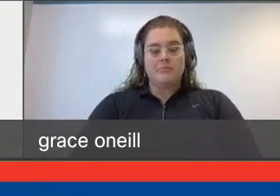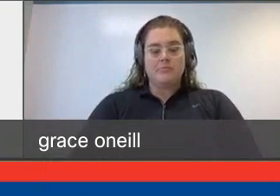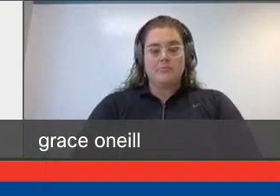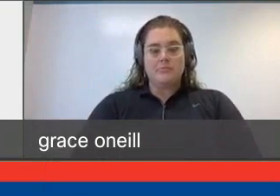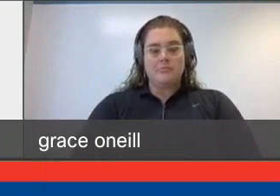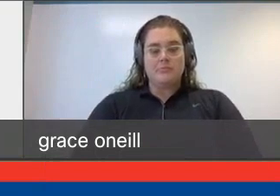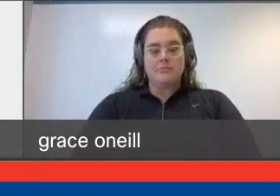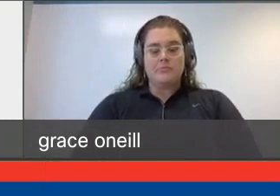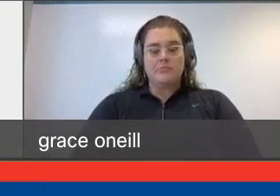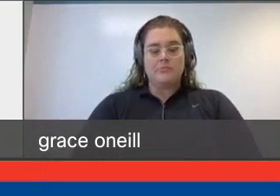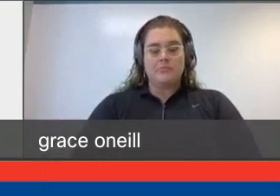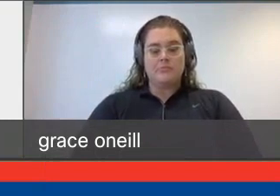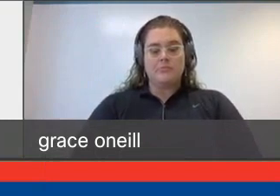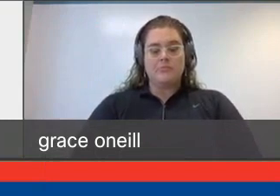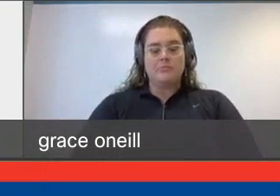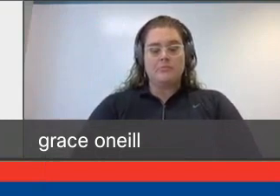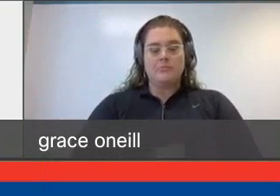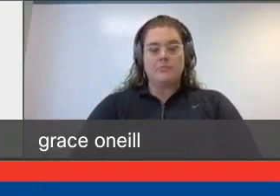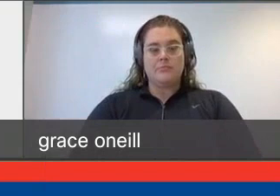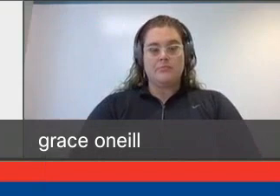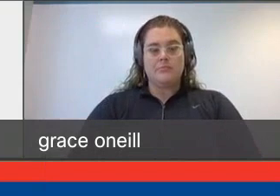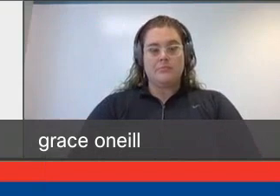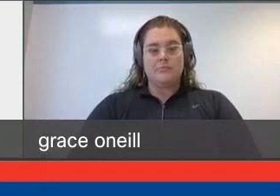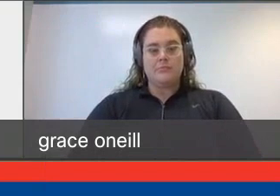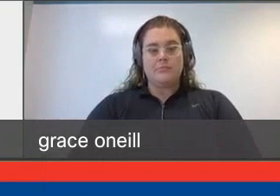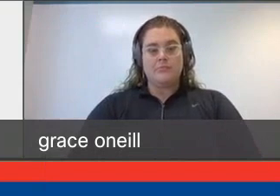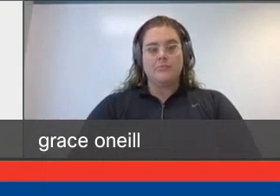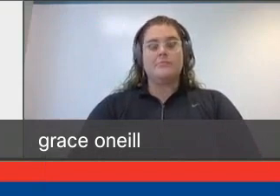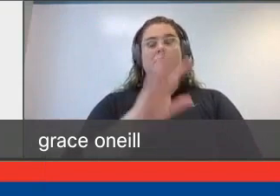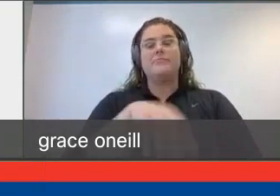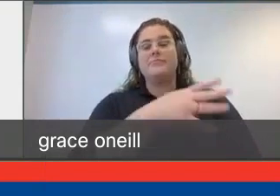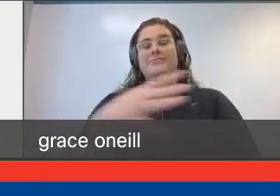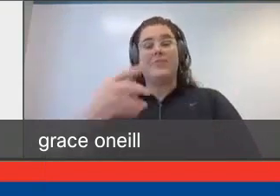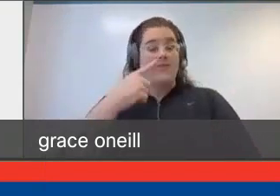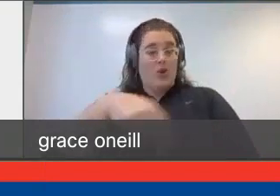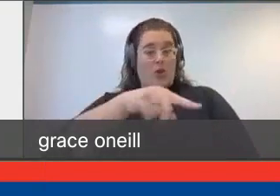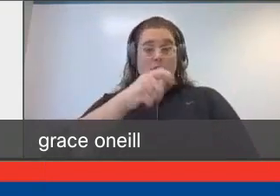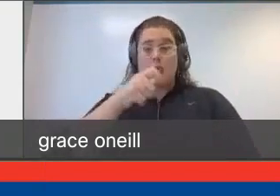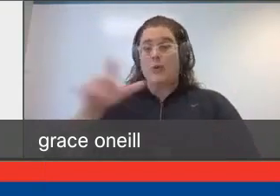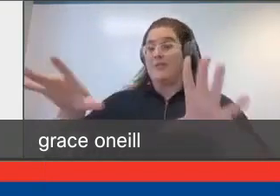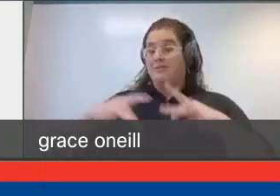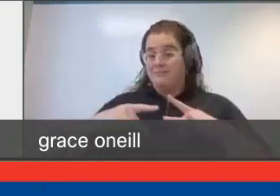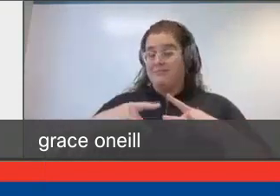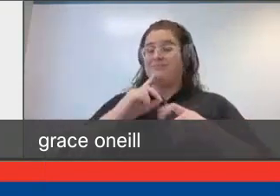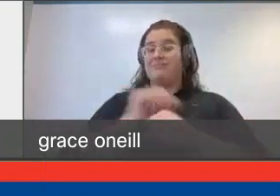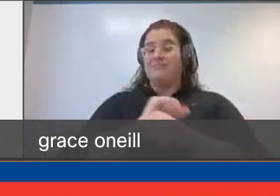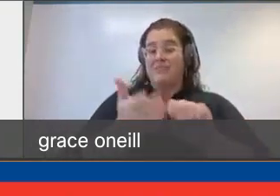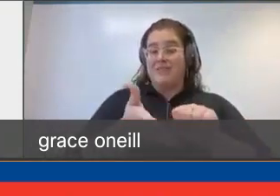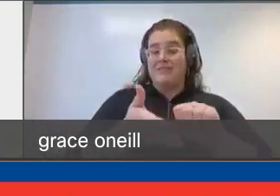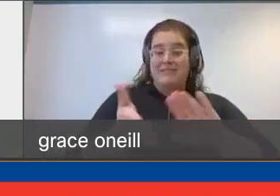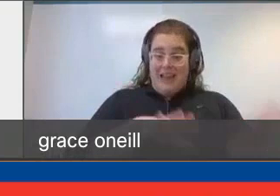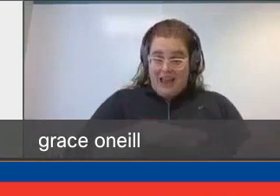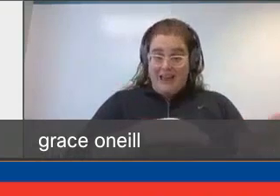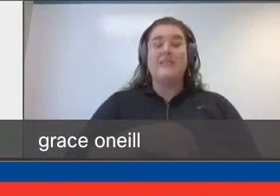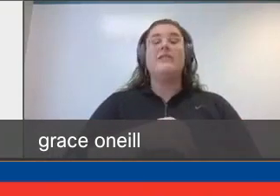Of the people who have been diagnosed with COVID who have died, the most recent death was 1 death in November. However, as